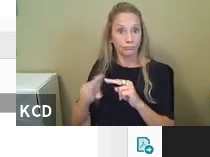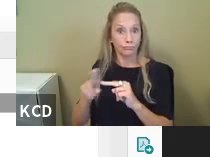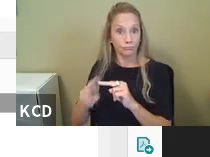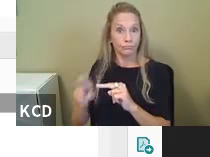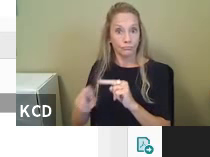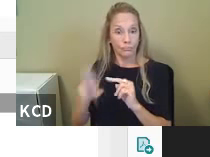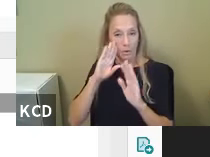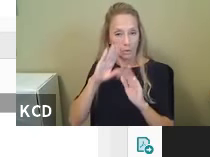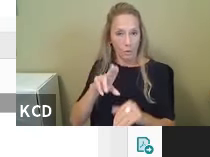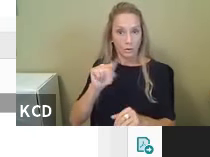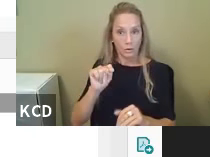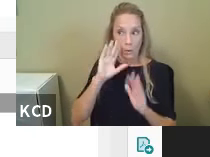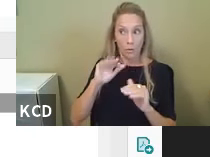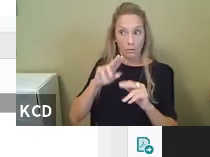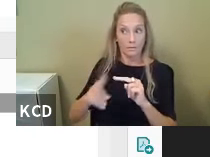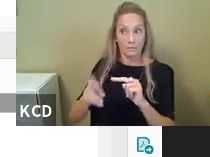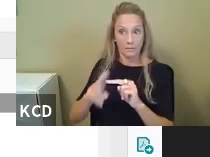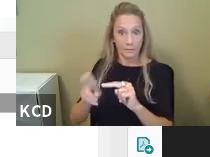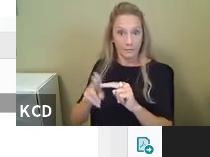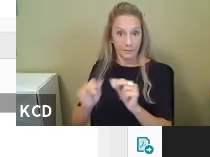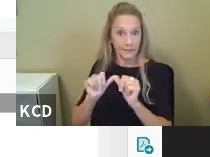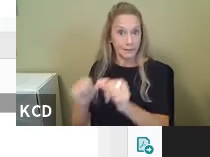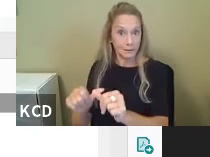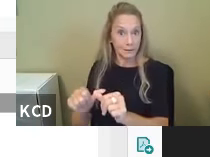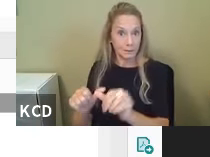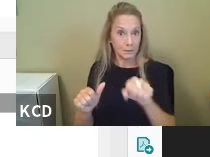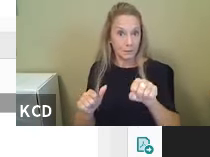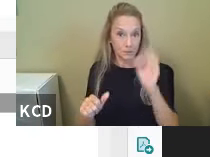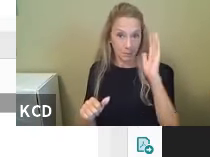is hopeful that that's a trend that continues as well.